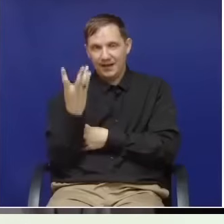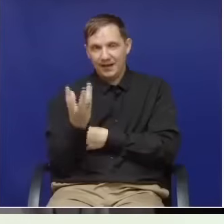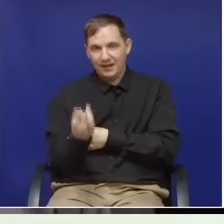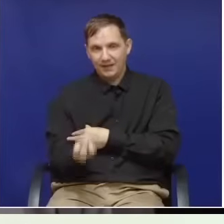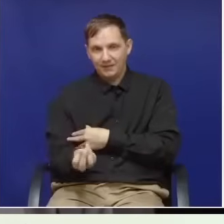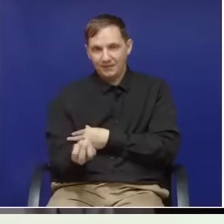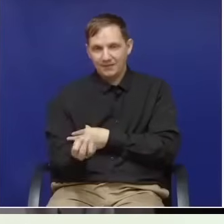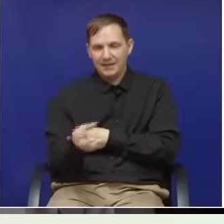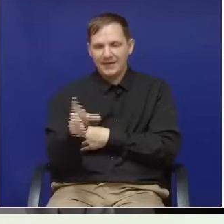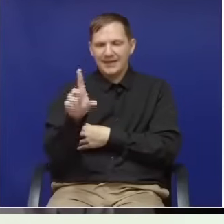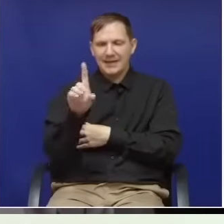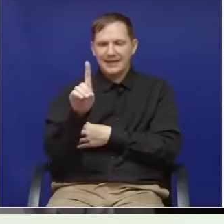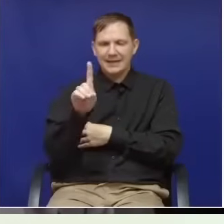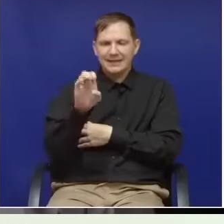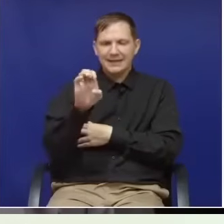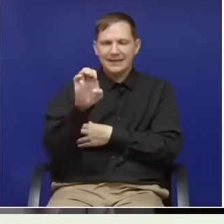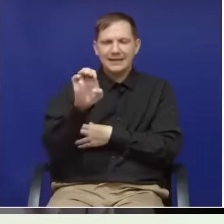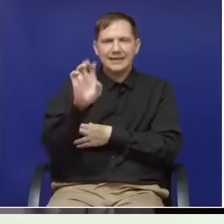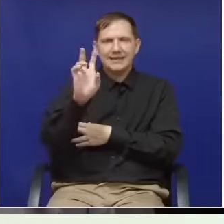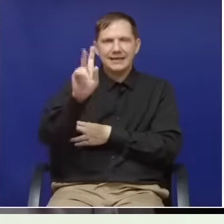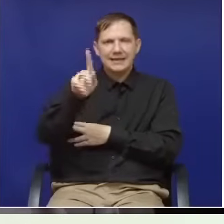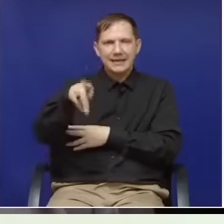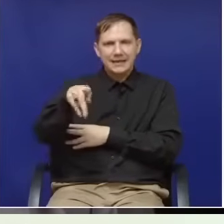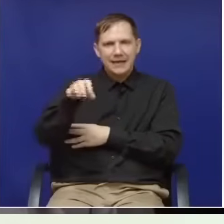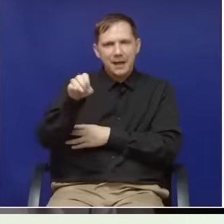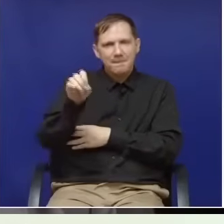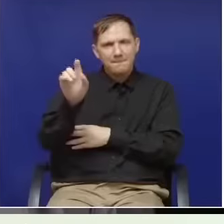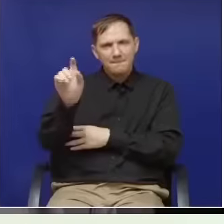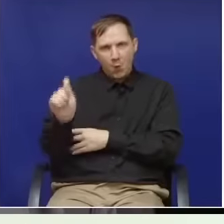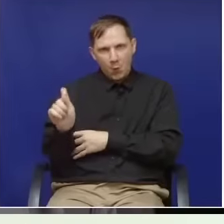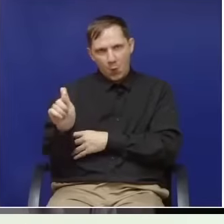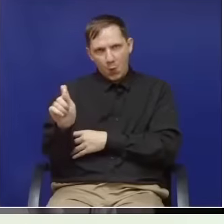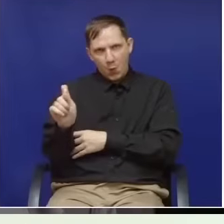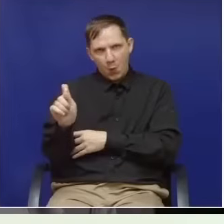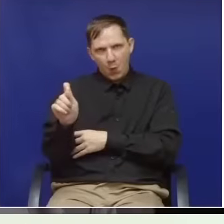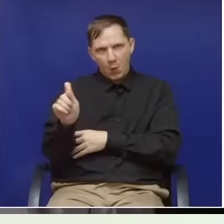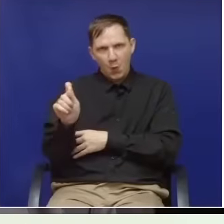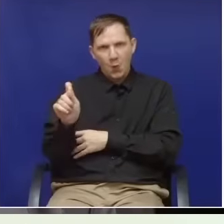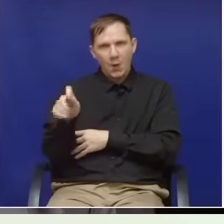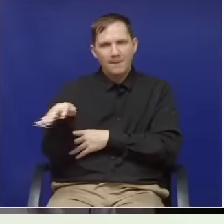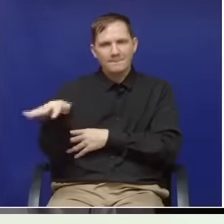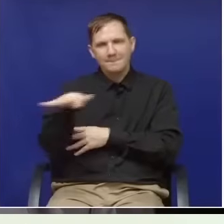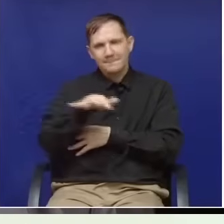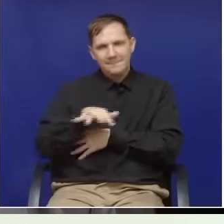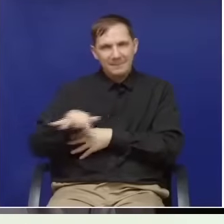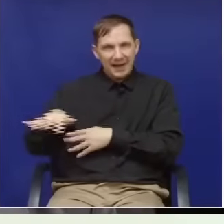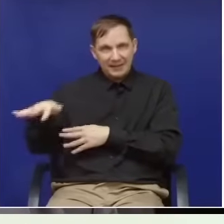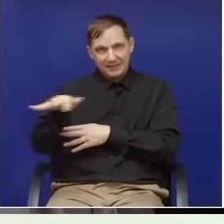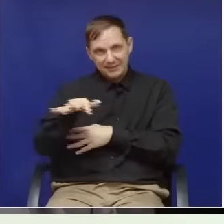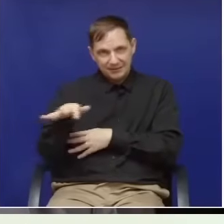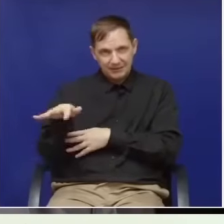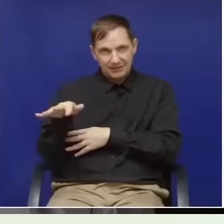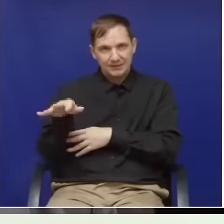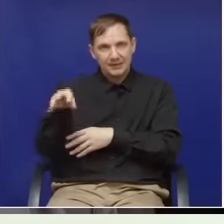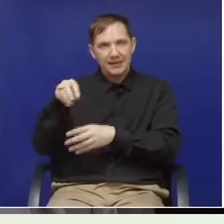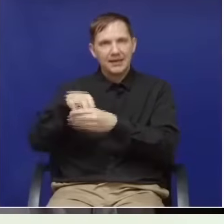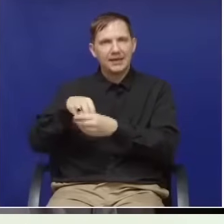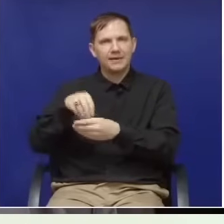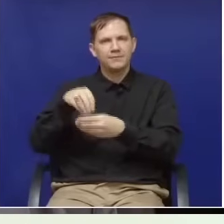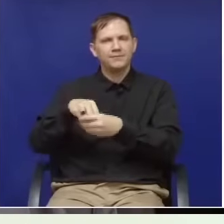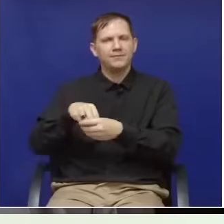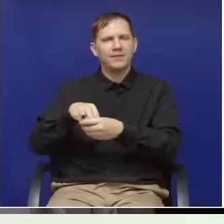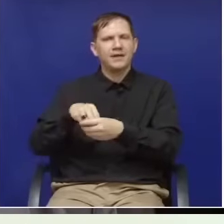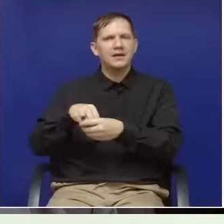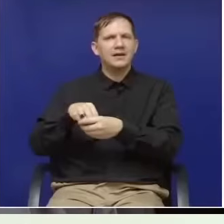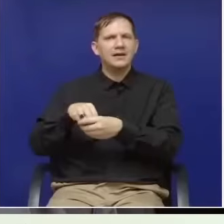depot in Centurion, the main ordnance depot. It is on an ongoing basis, it